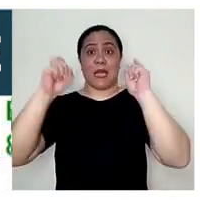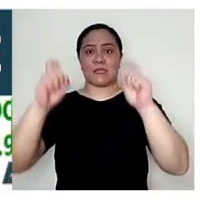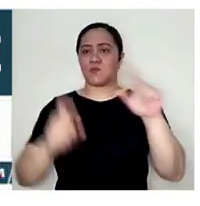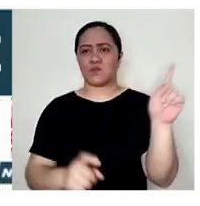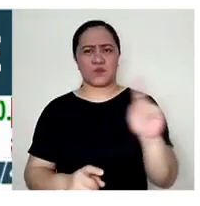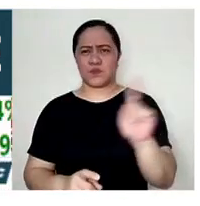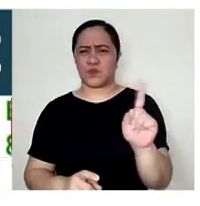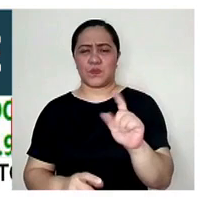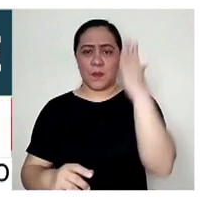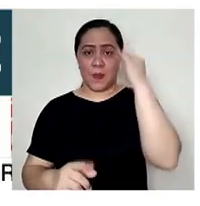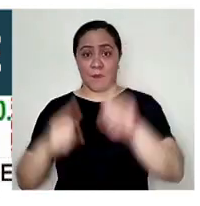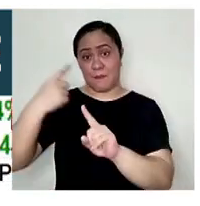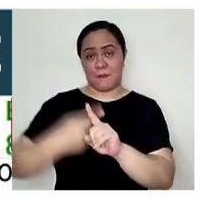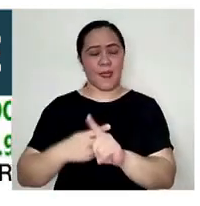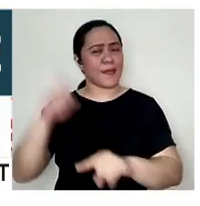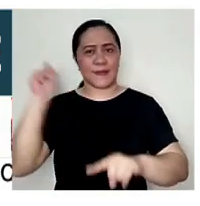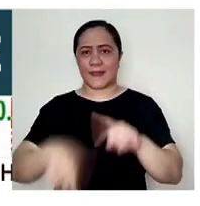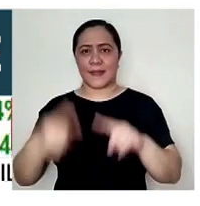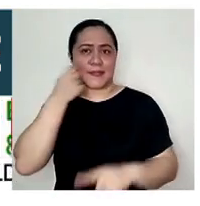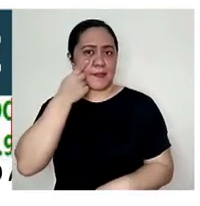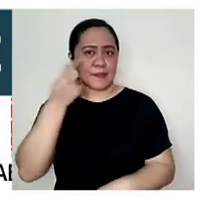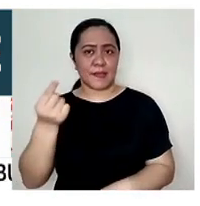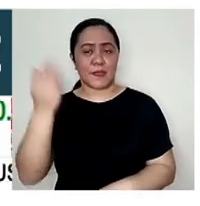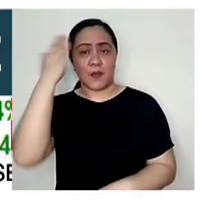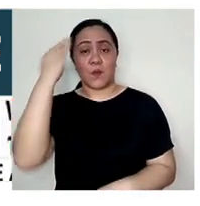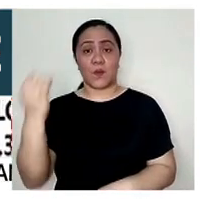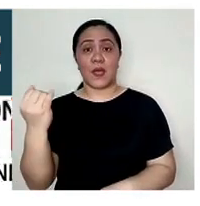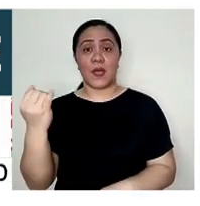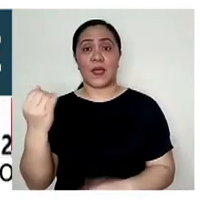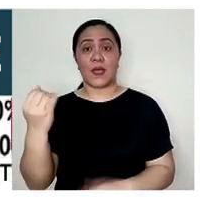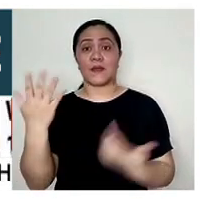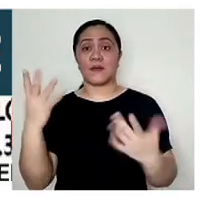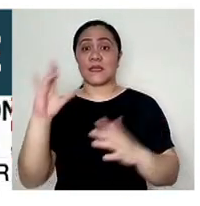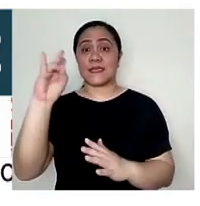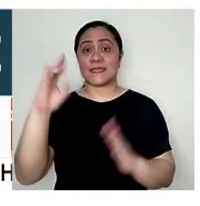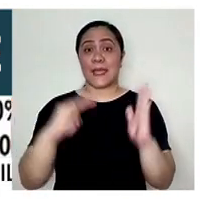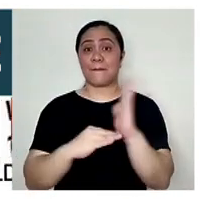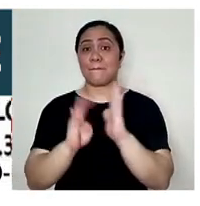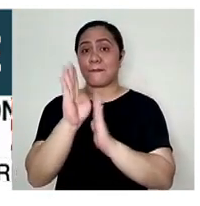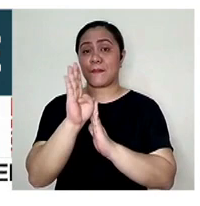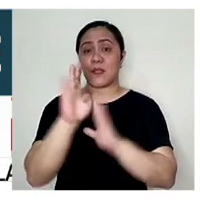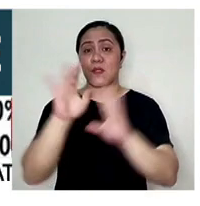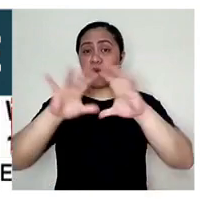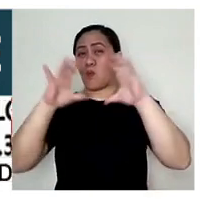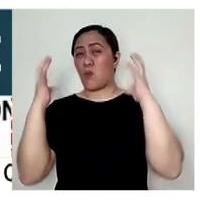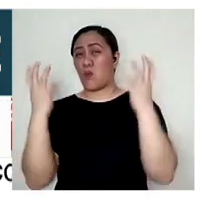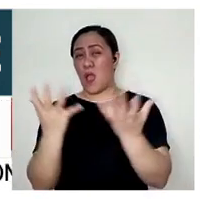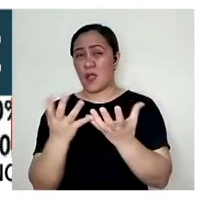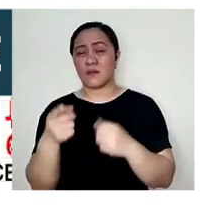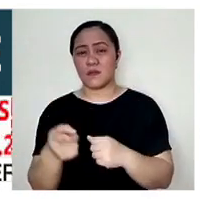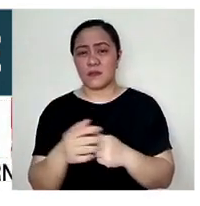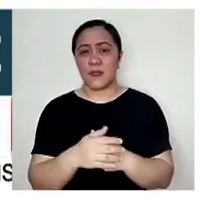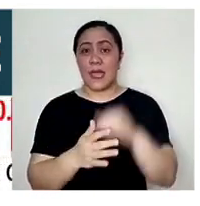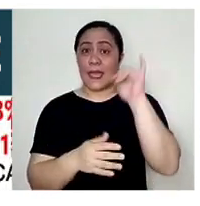demand. It cannot be, because there are 7 billion population in the world. And in fact, if you have